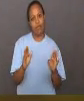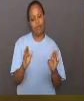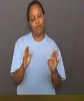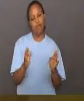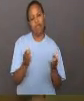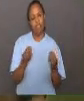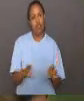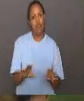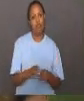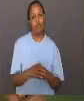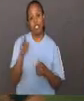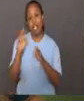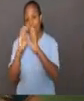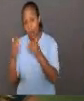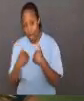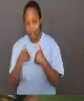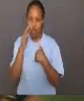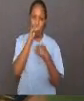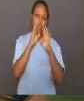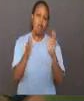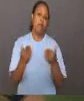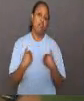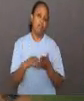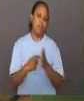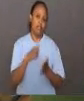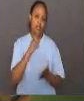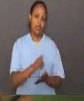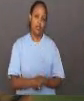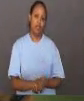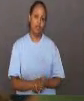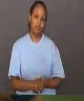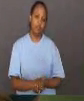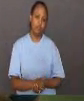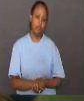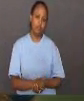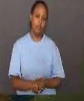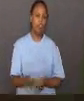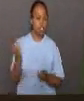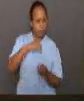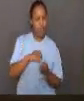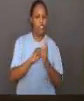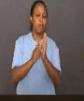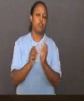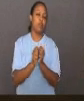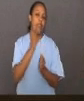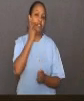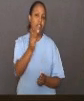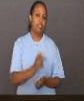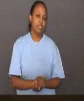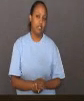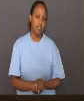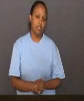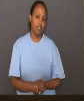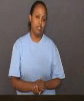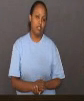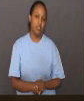Ethiopia. You might have mentioned that it extends even further. Let us